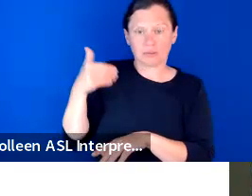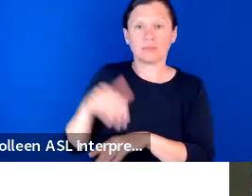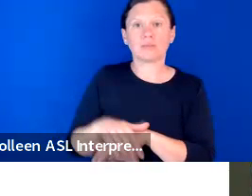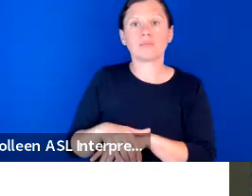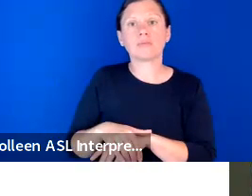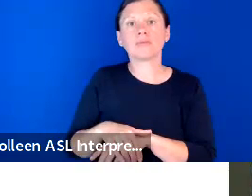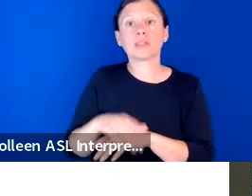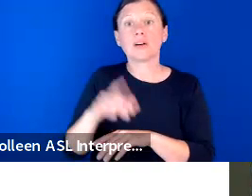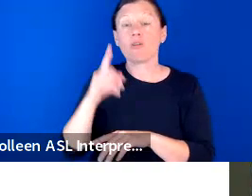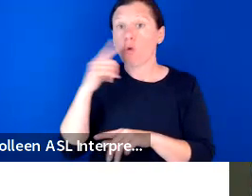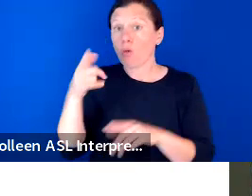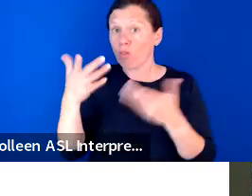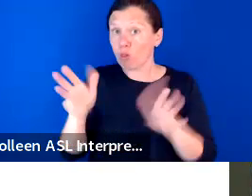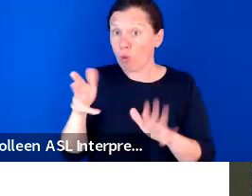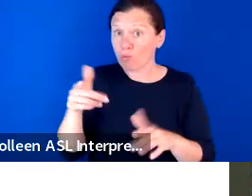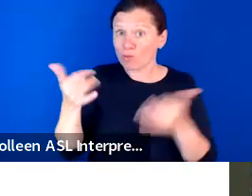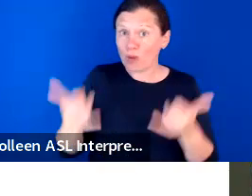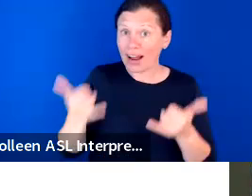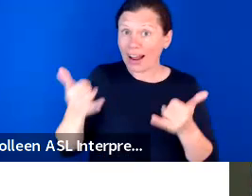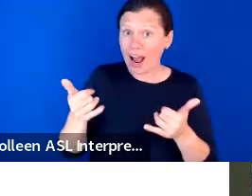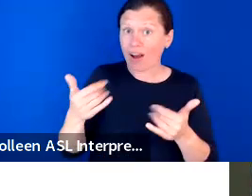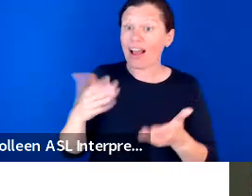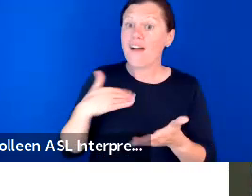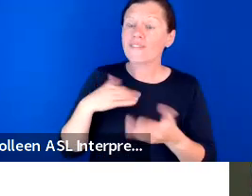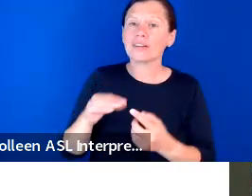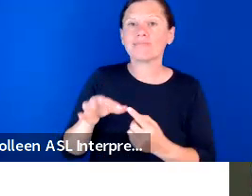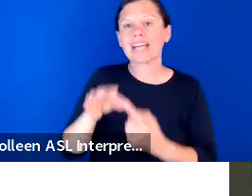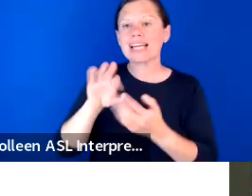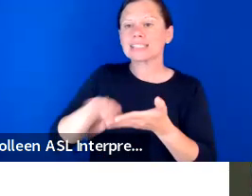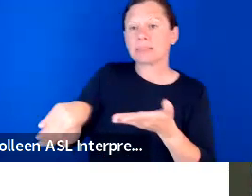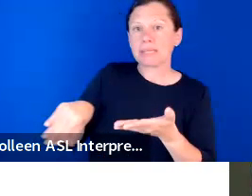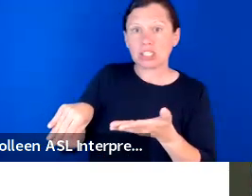private insurance exemption will continue to be exempt permanently.